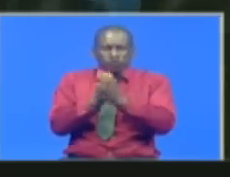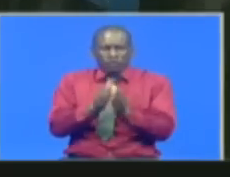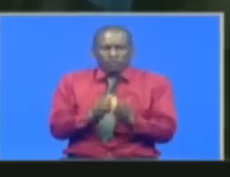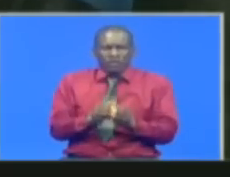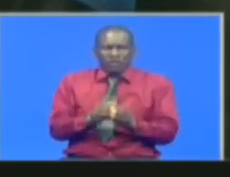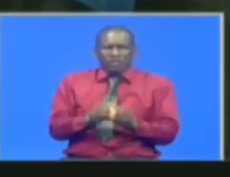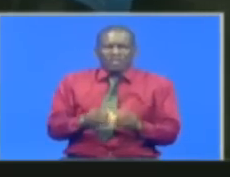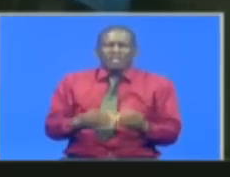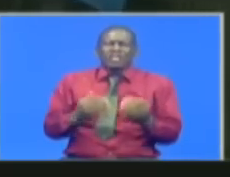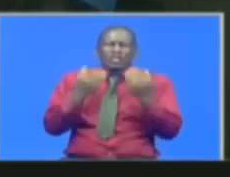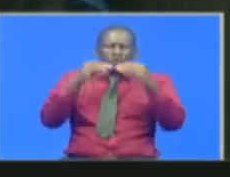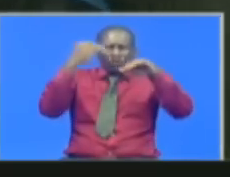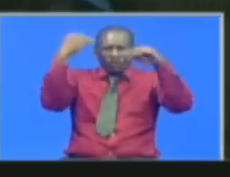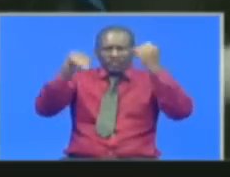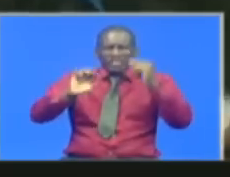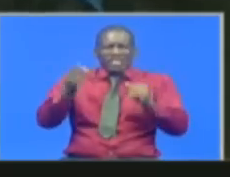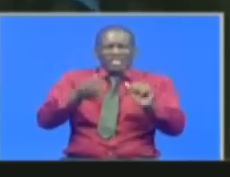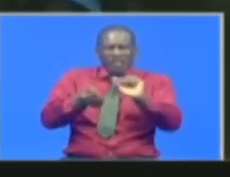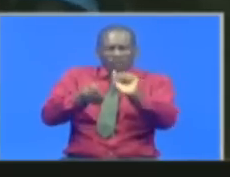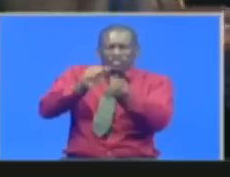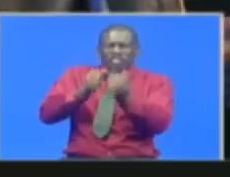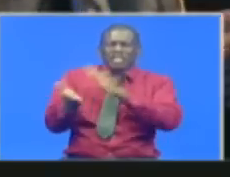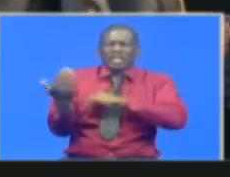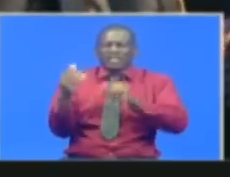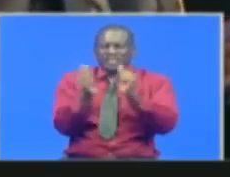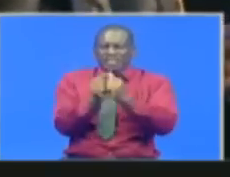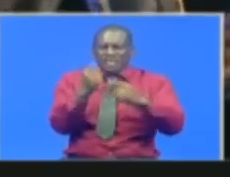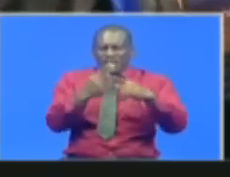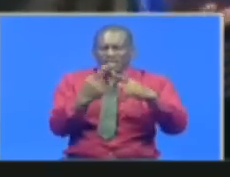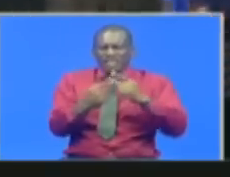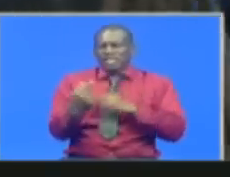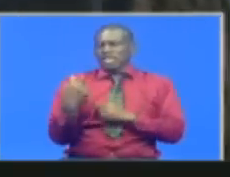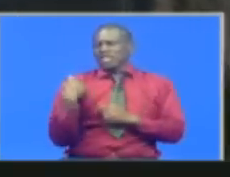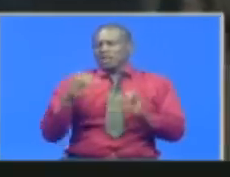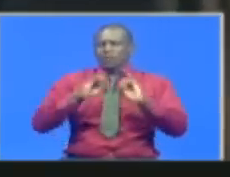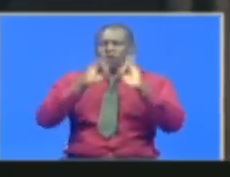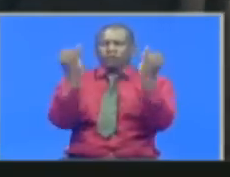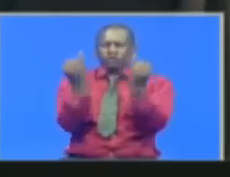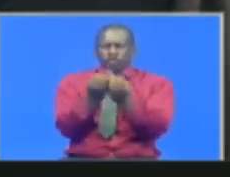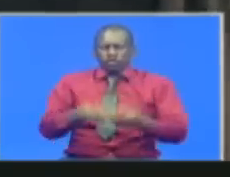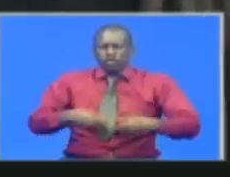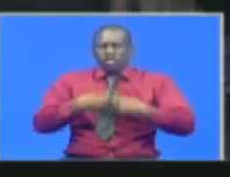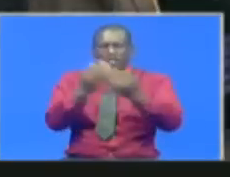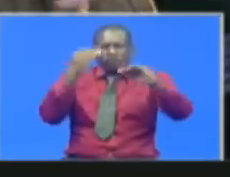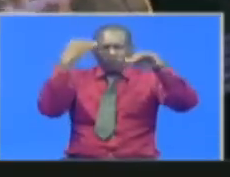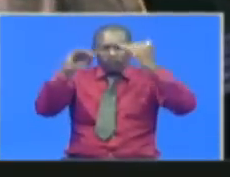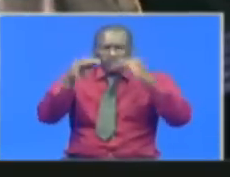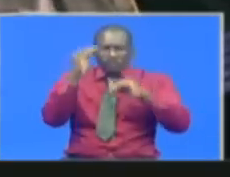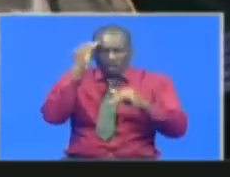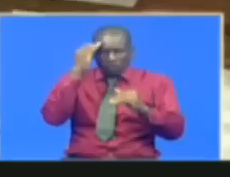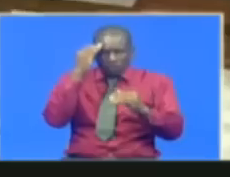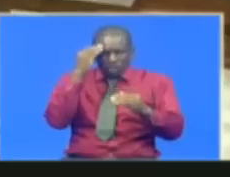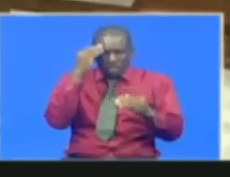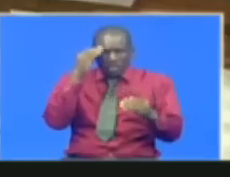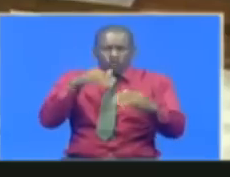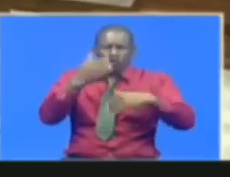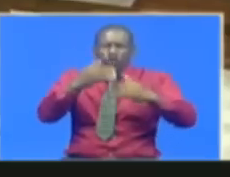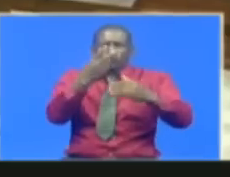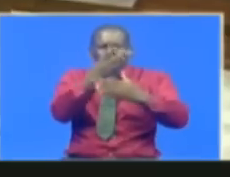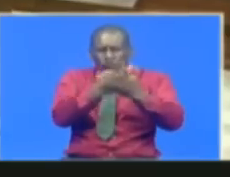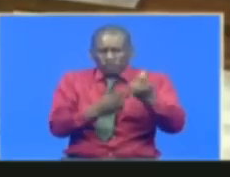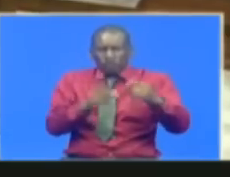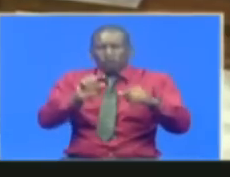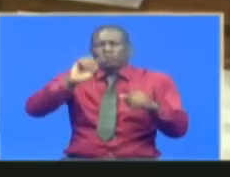in Kenya has changed significantly in the last decade, the number of institutions offering university education nearly doubling from an